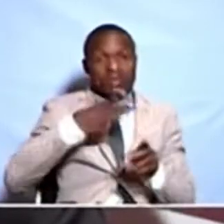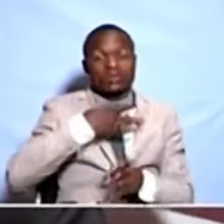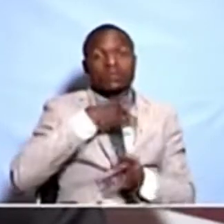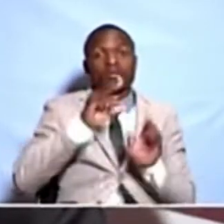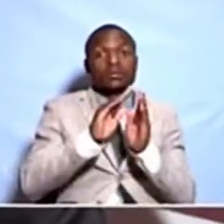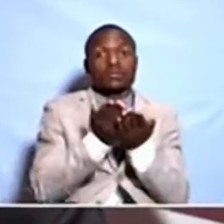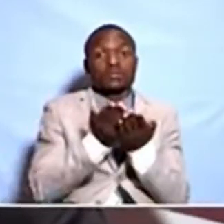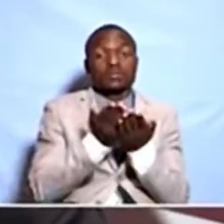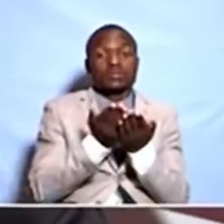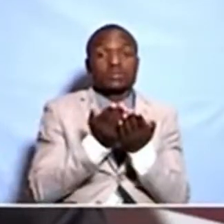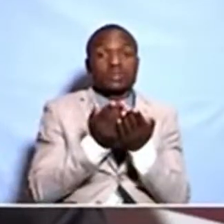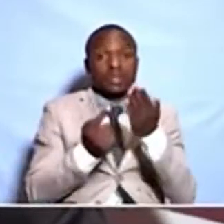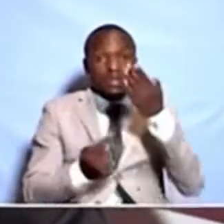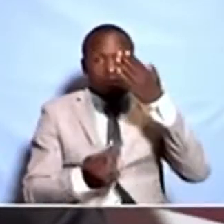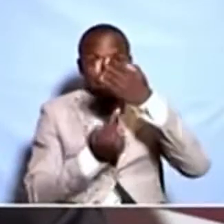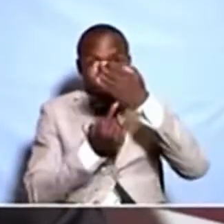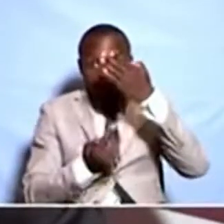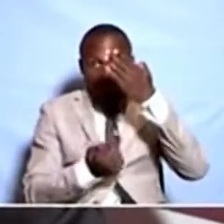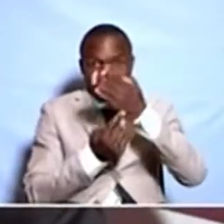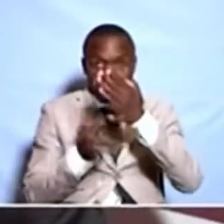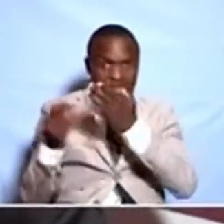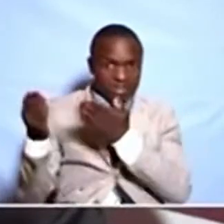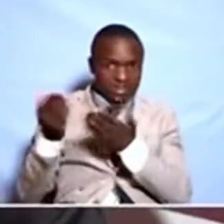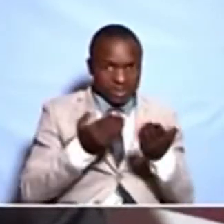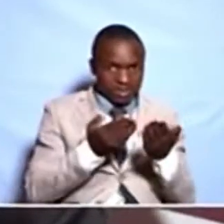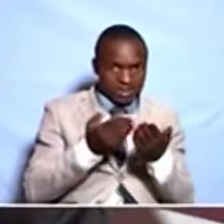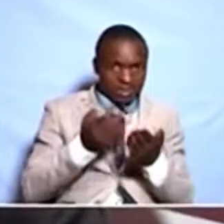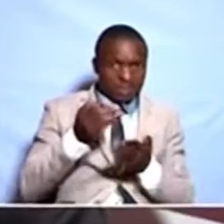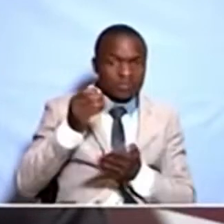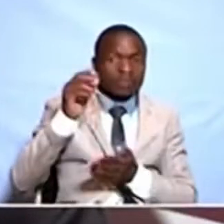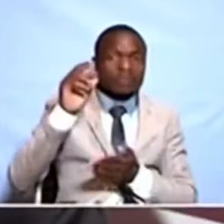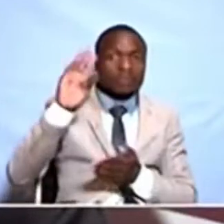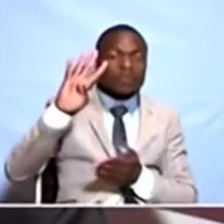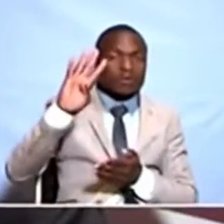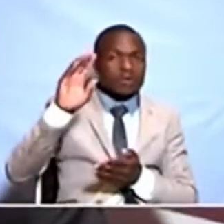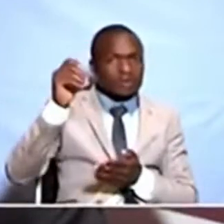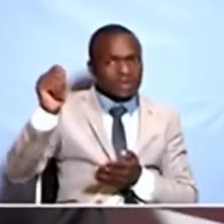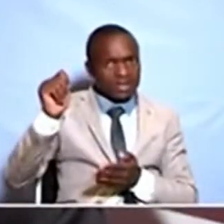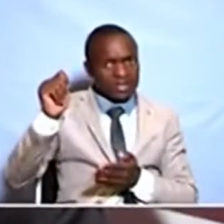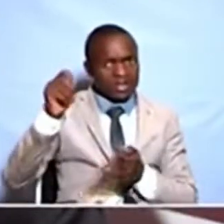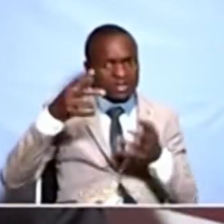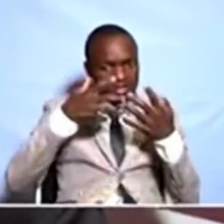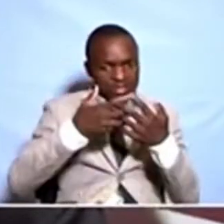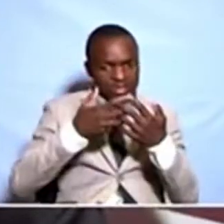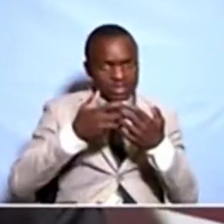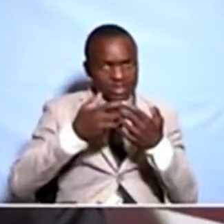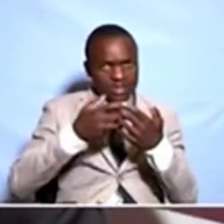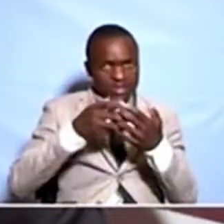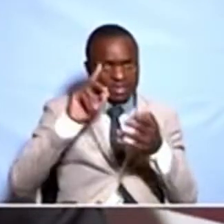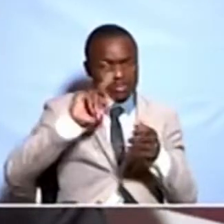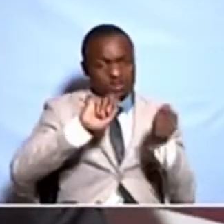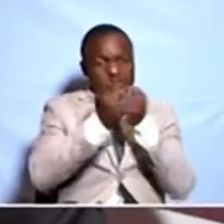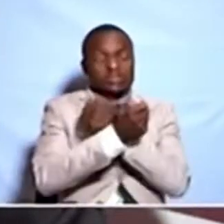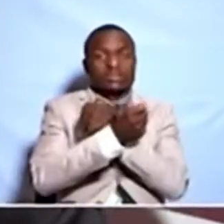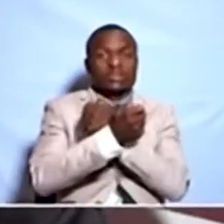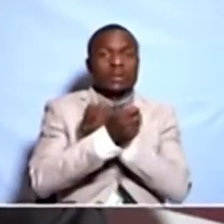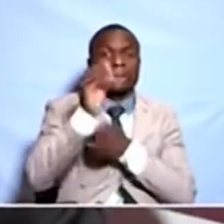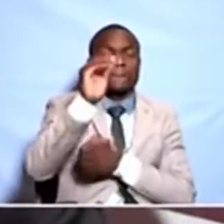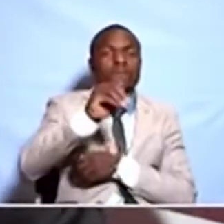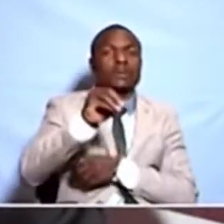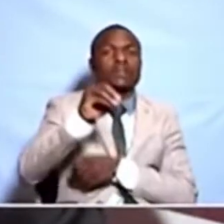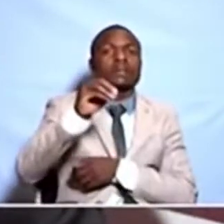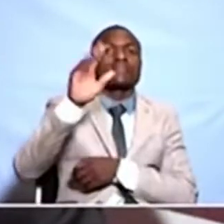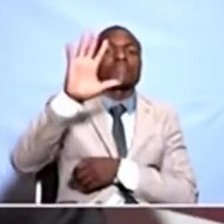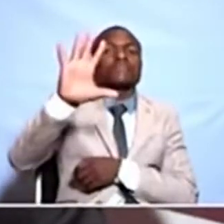which initially came with a 4A engine, and then the owner had changed and put in a 5A. So that I